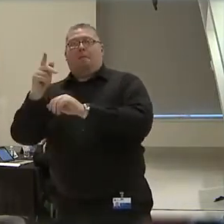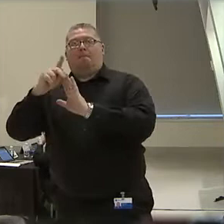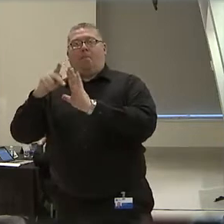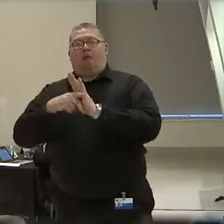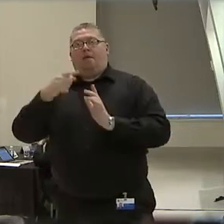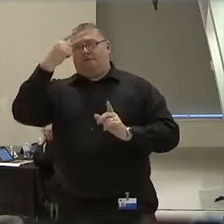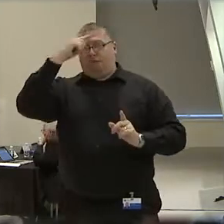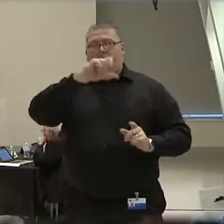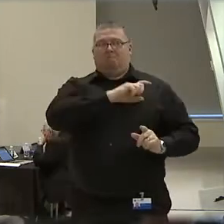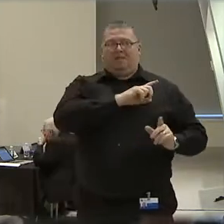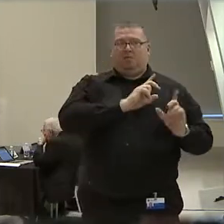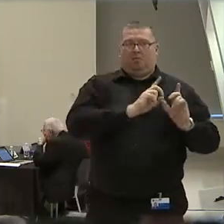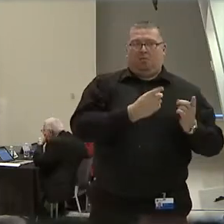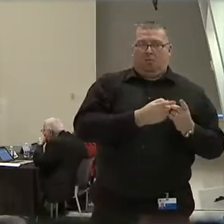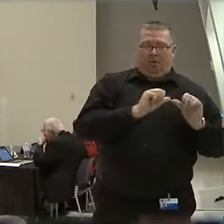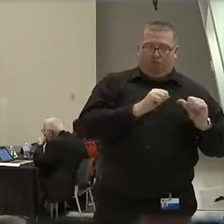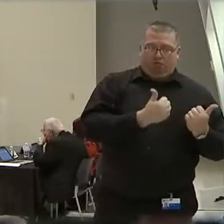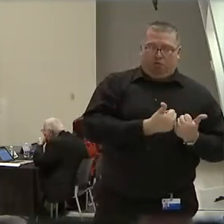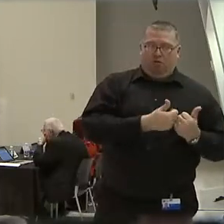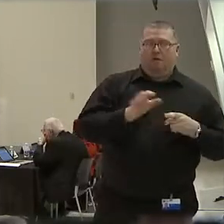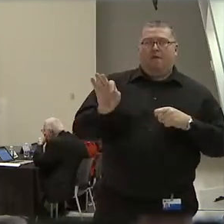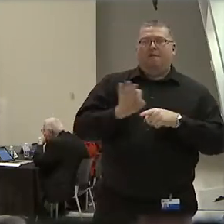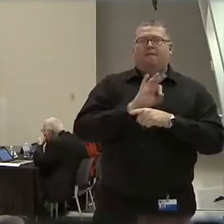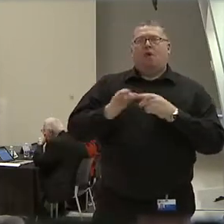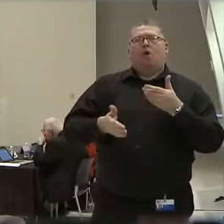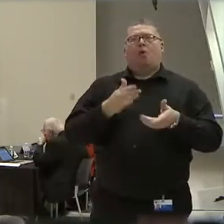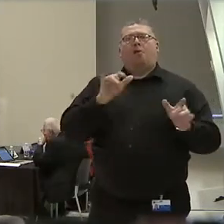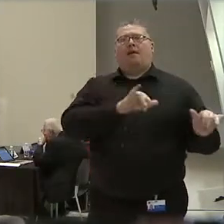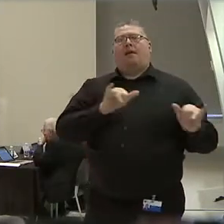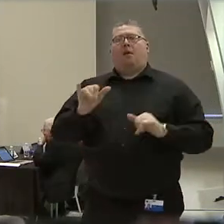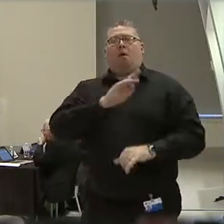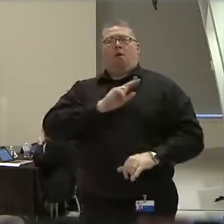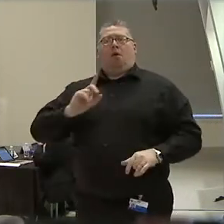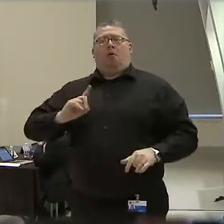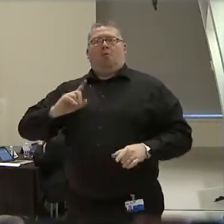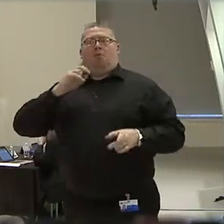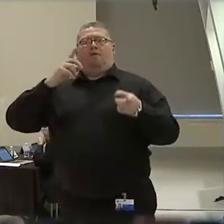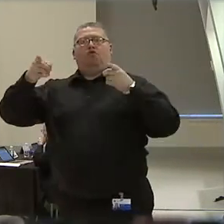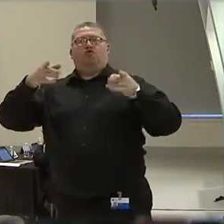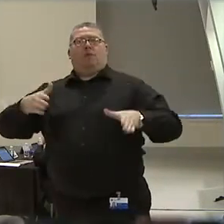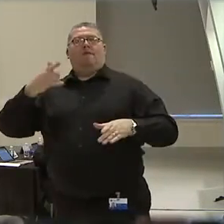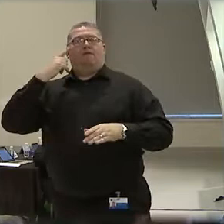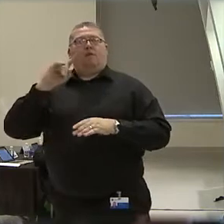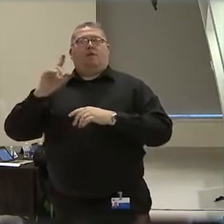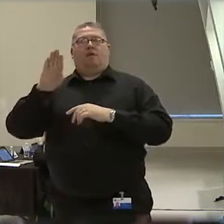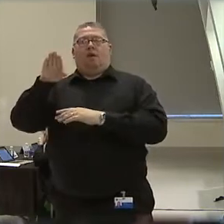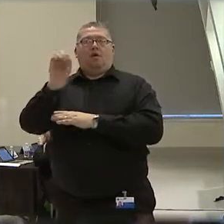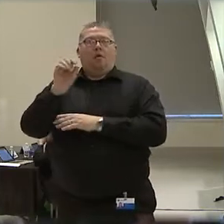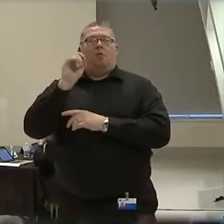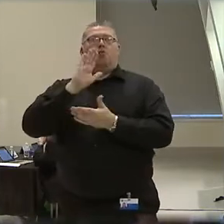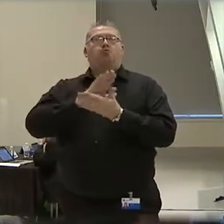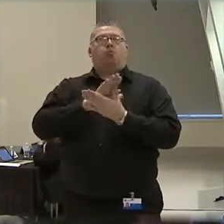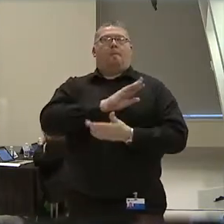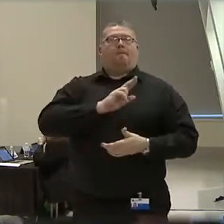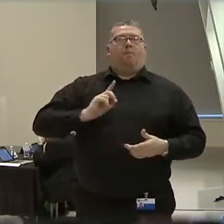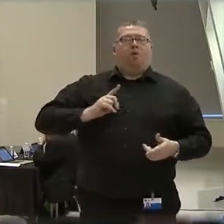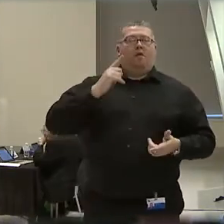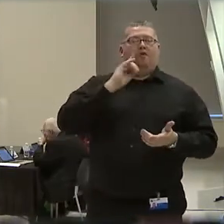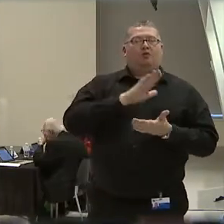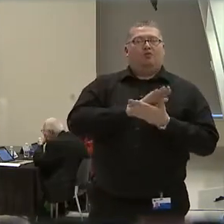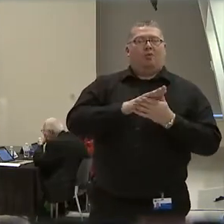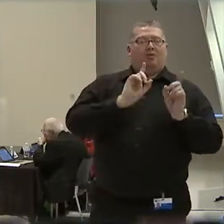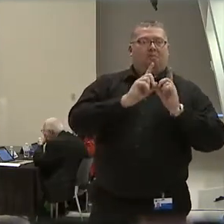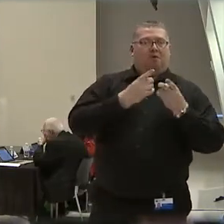enforcement agency, functioning essentially as a board of directors would for a corporation or a school board would for a Department